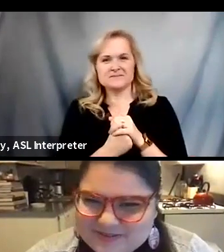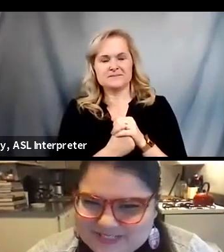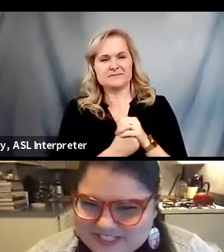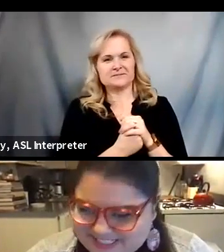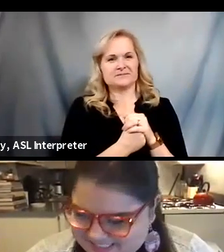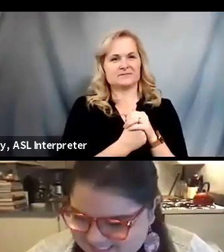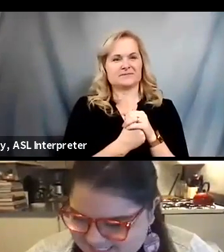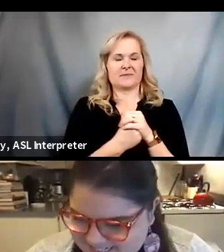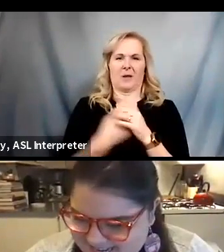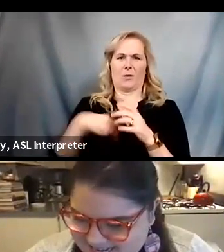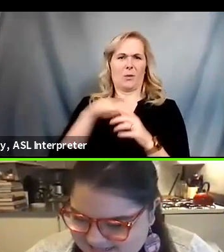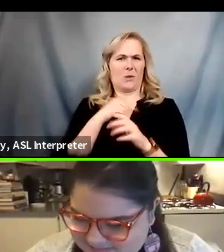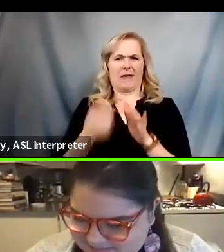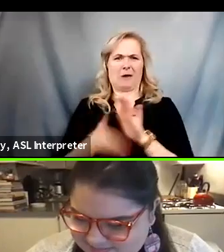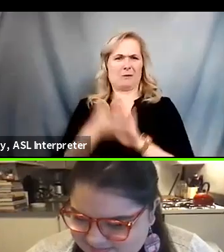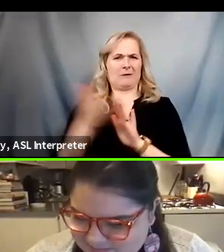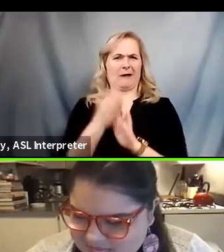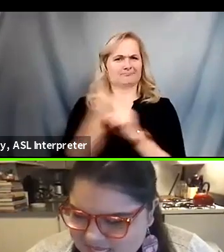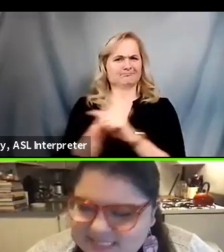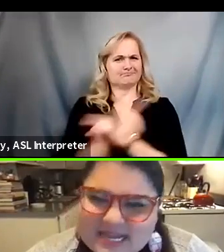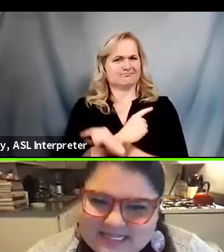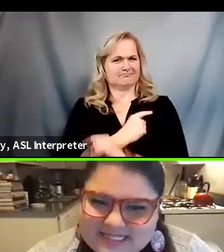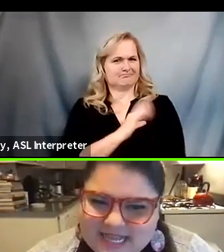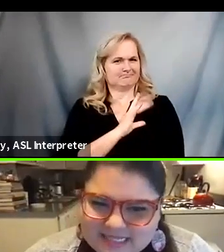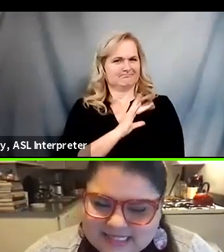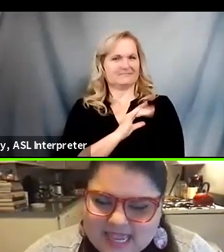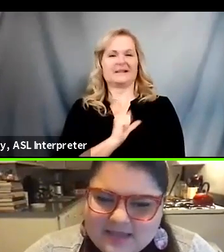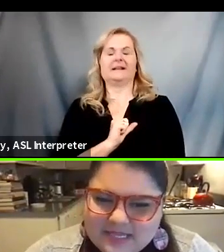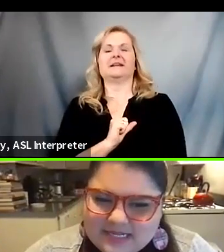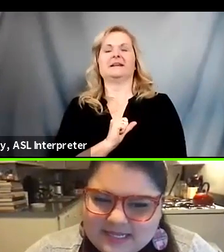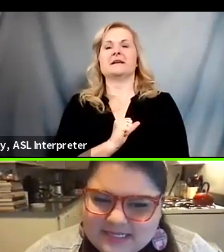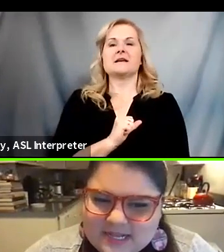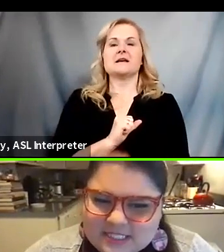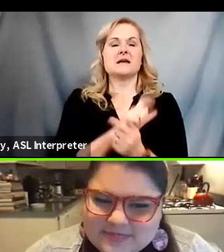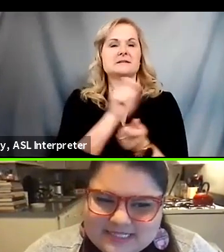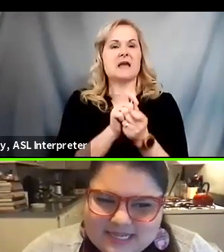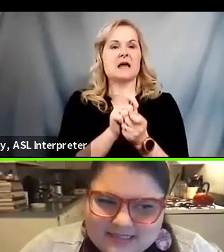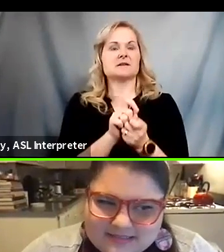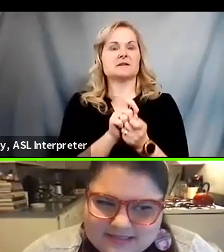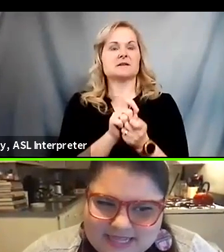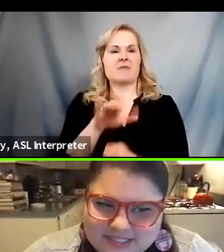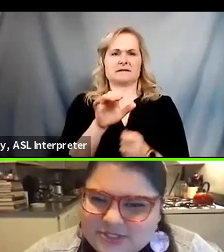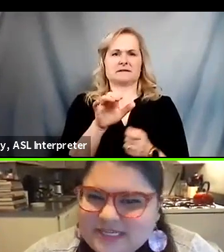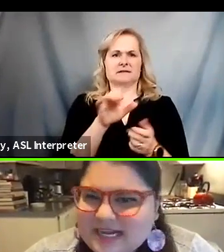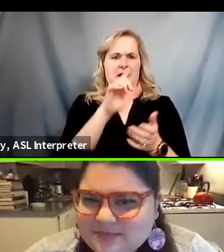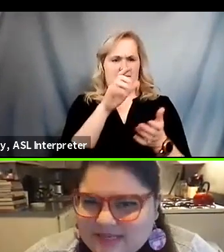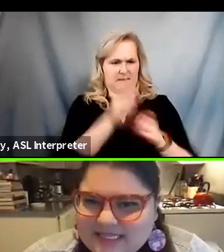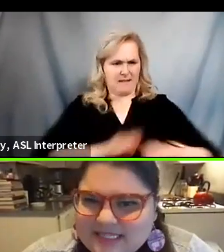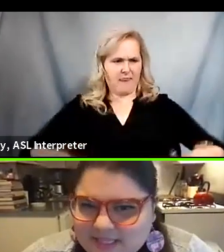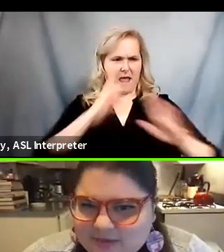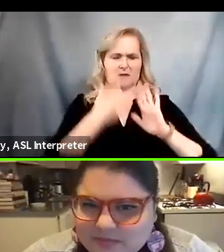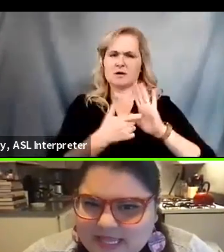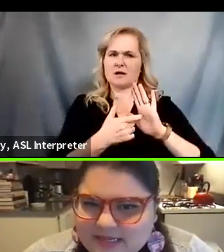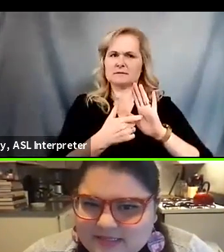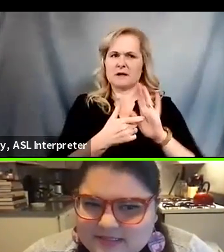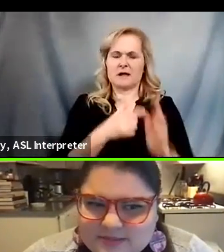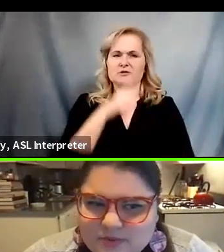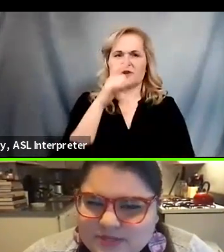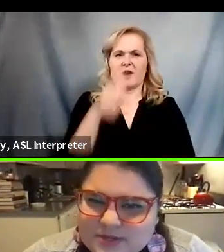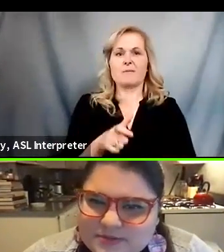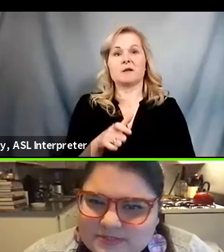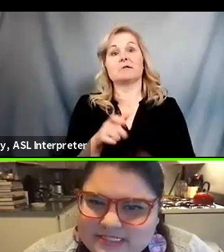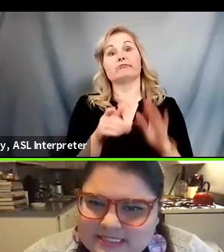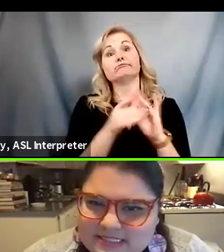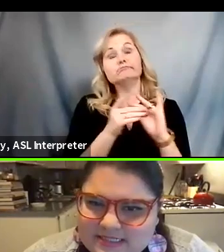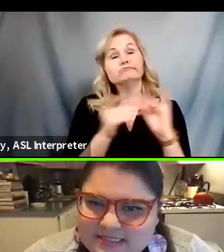We're so efficient. Yeah, exactly. I mean, a land acknowledgement does not and should not be like, you know, a bland